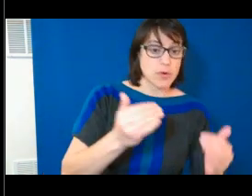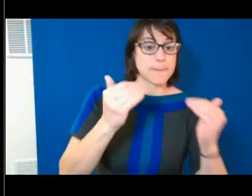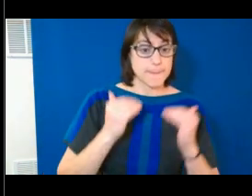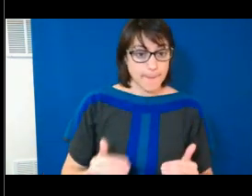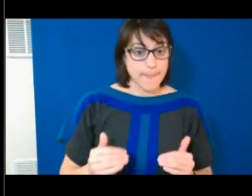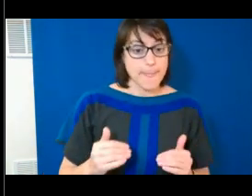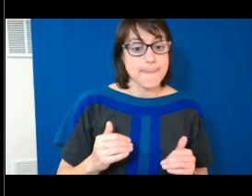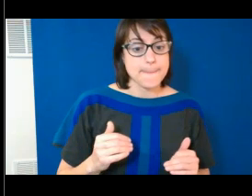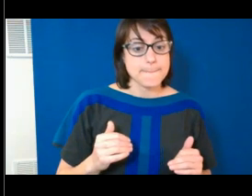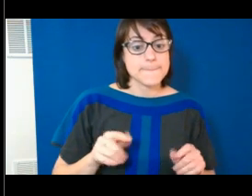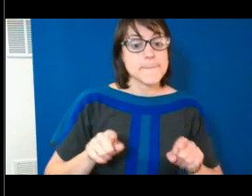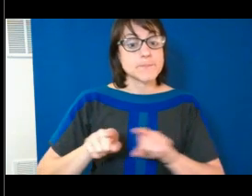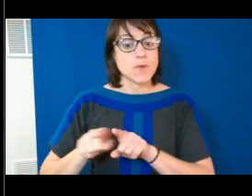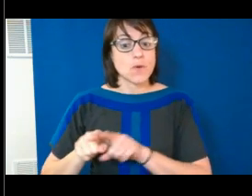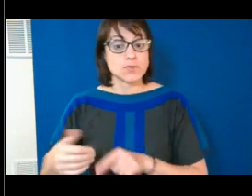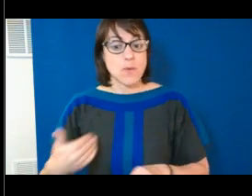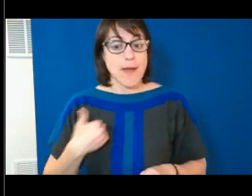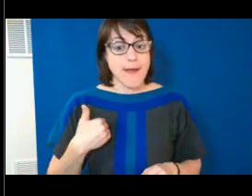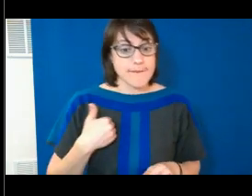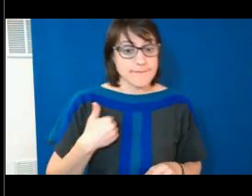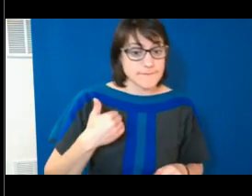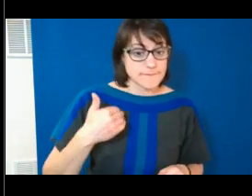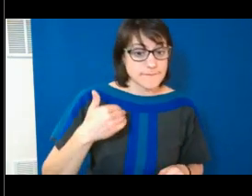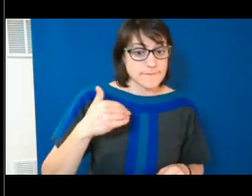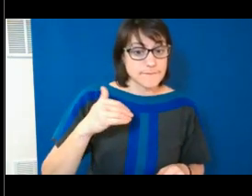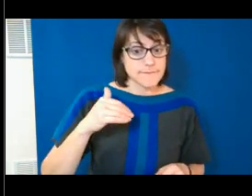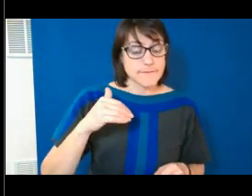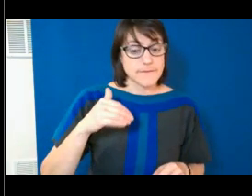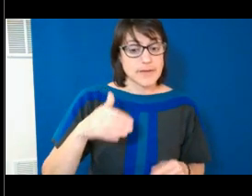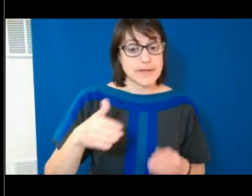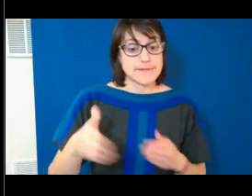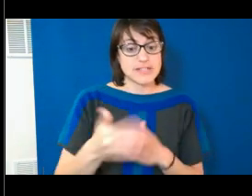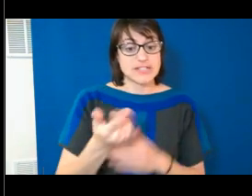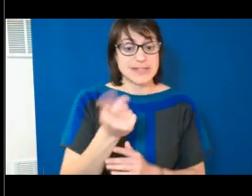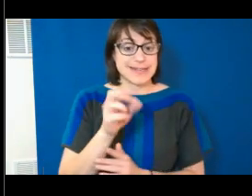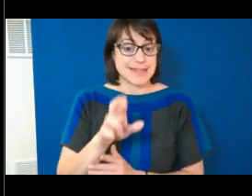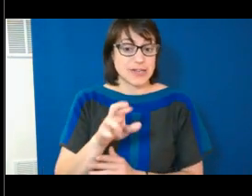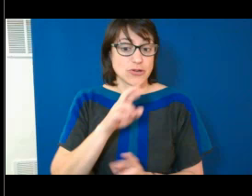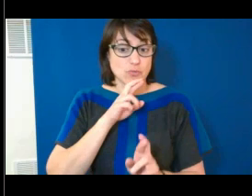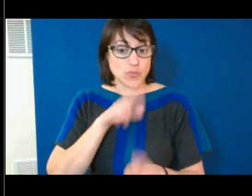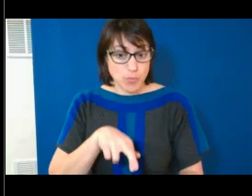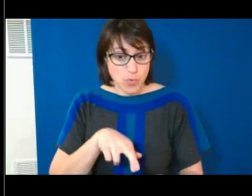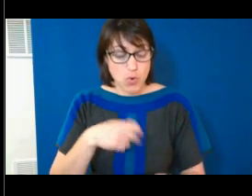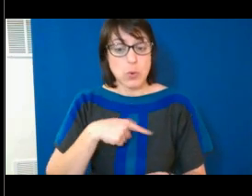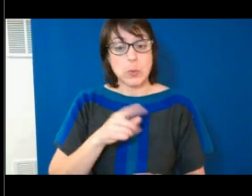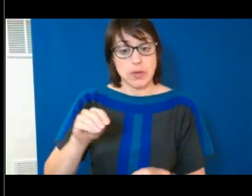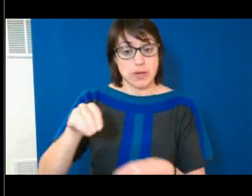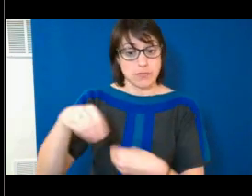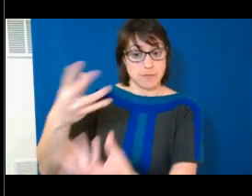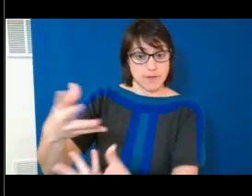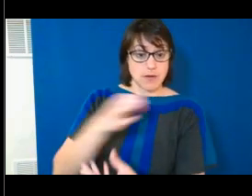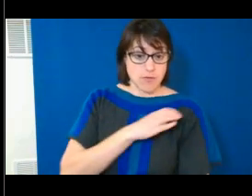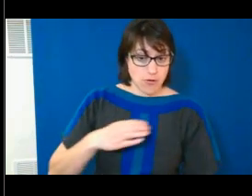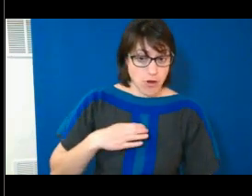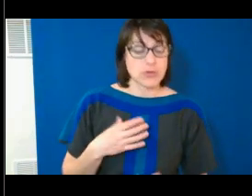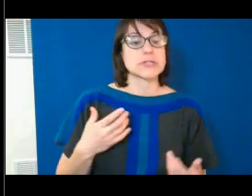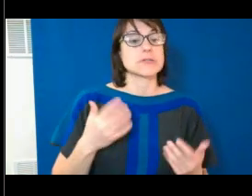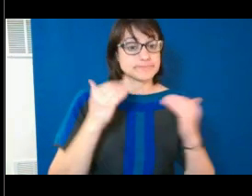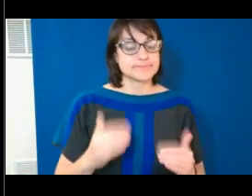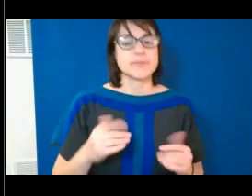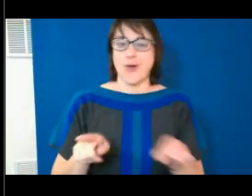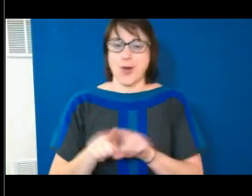to Congress and is publicly available as well. Next slide. And then I would be remiss not to mention this really important